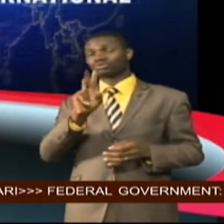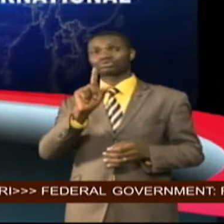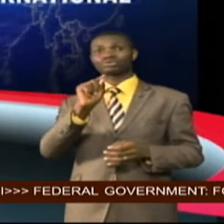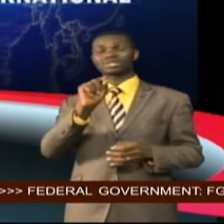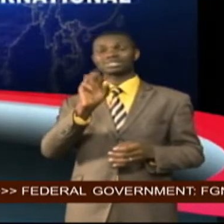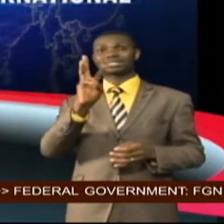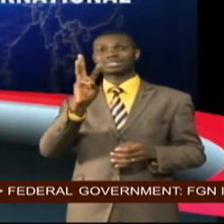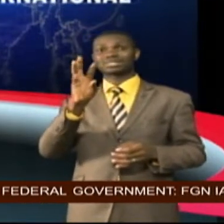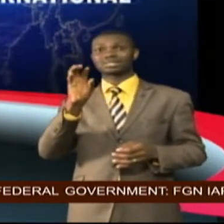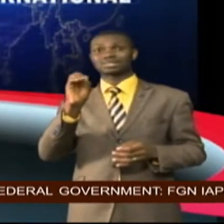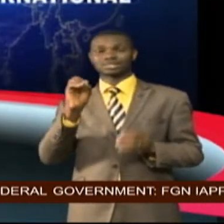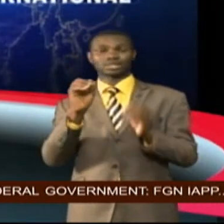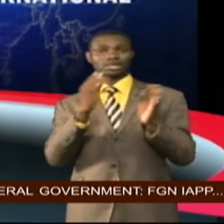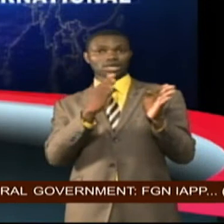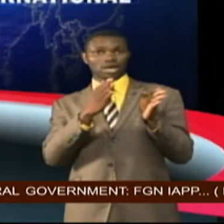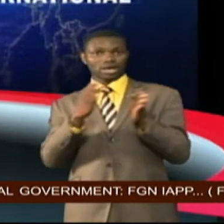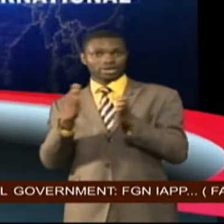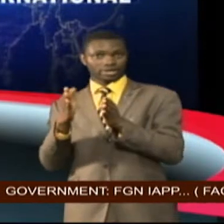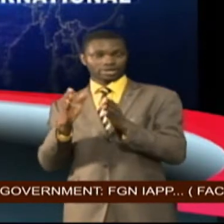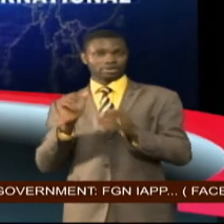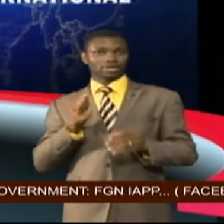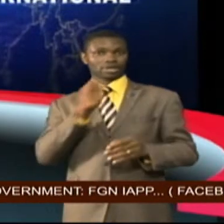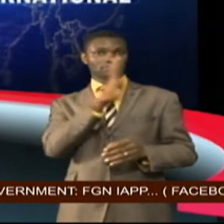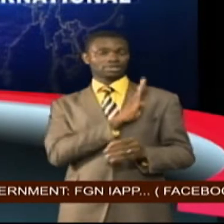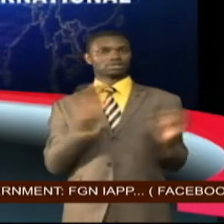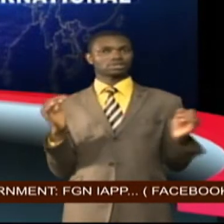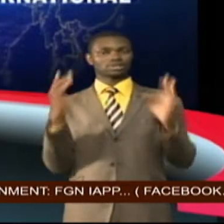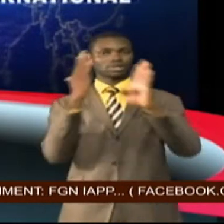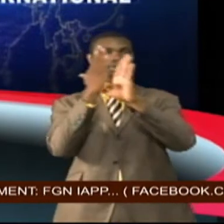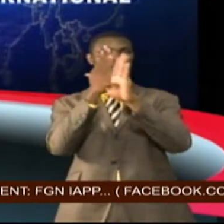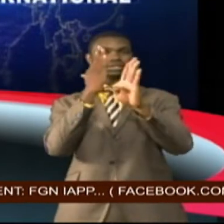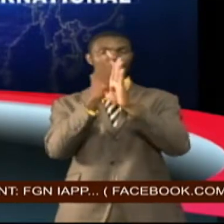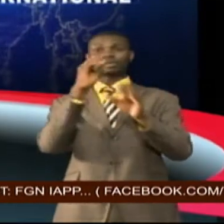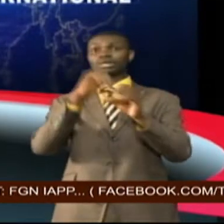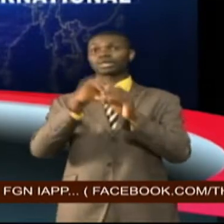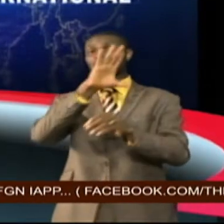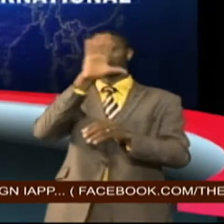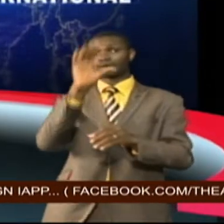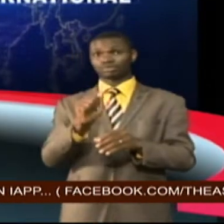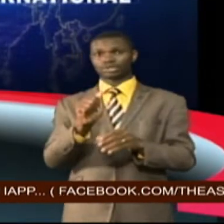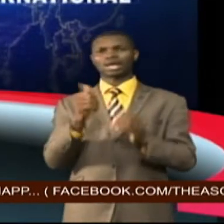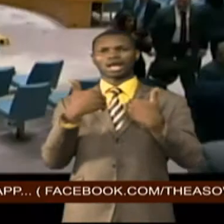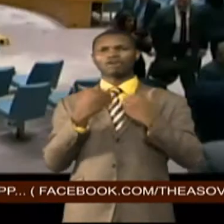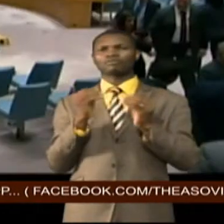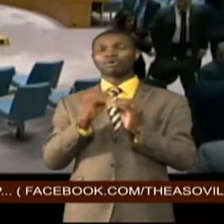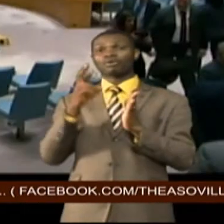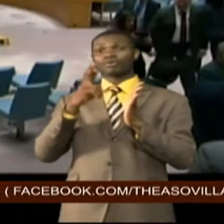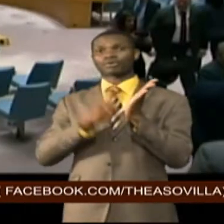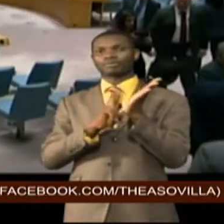2063 Ambassadorial Assembly in Abuja. Adebola Brookston Sunday was there.